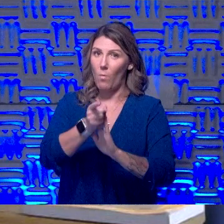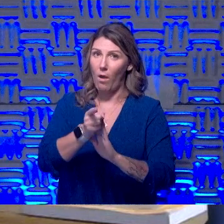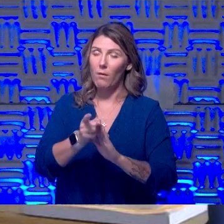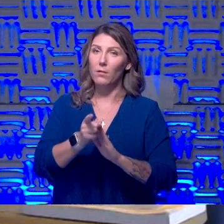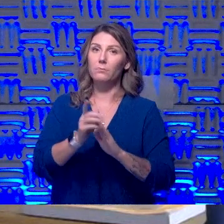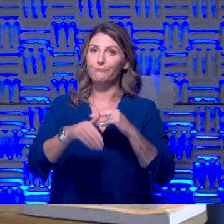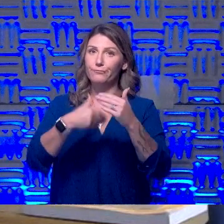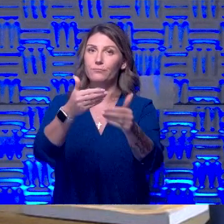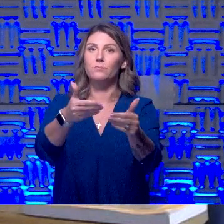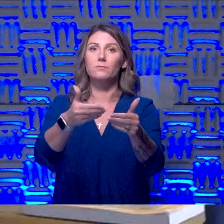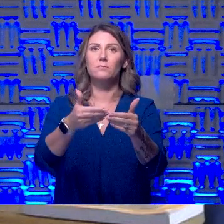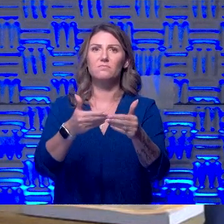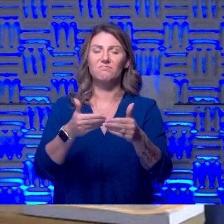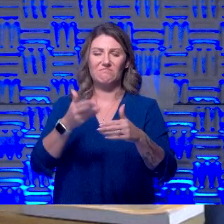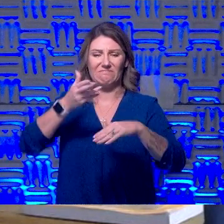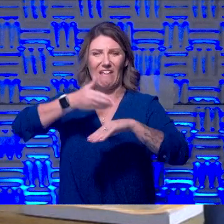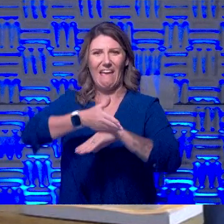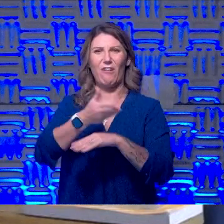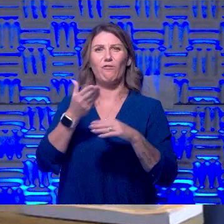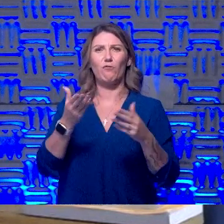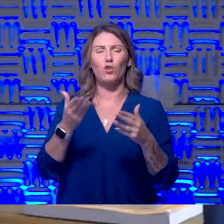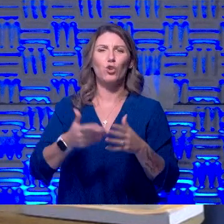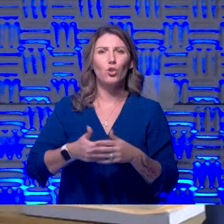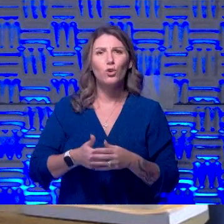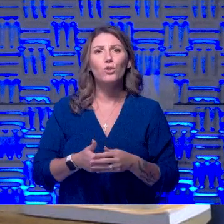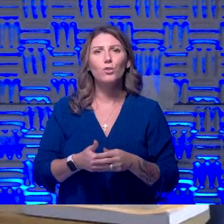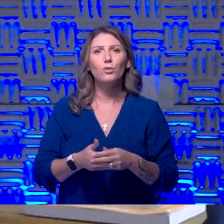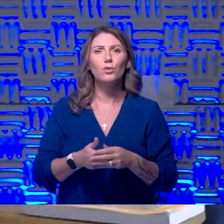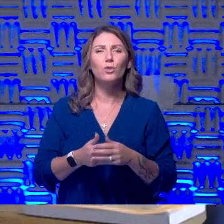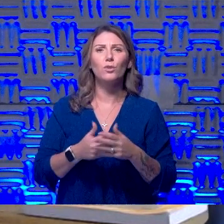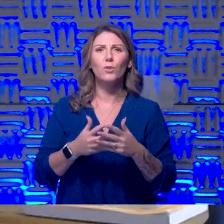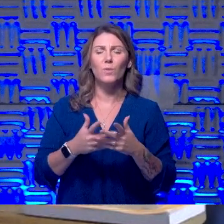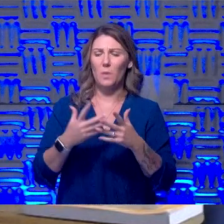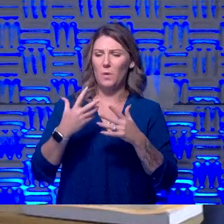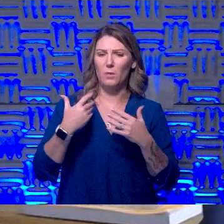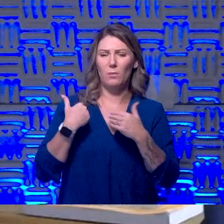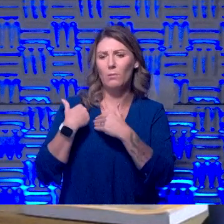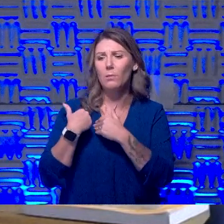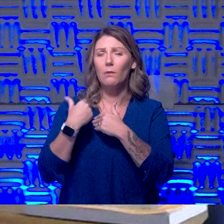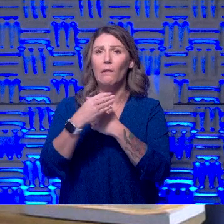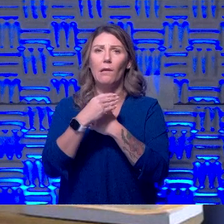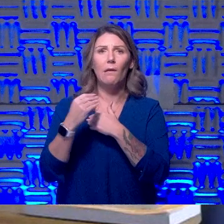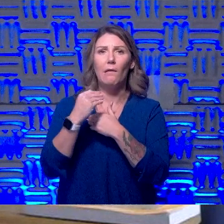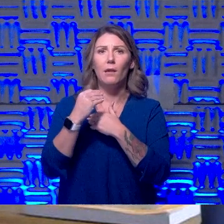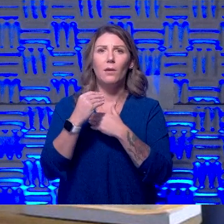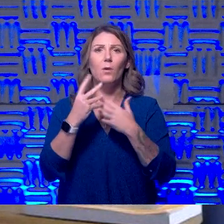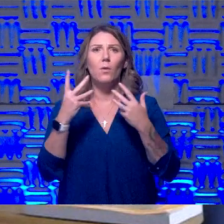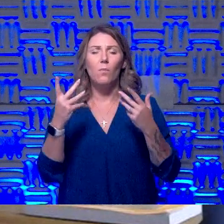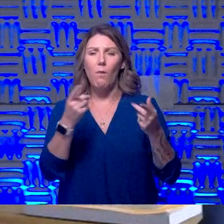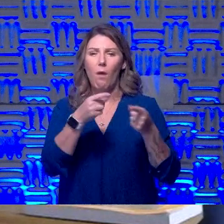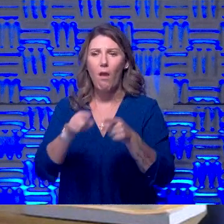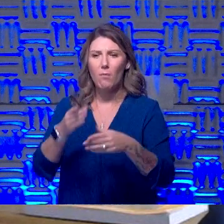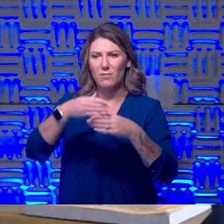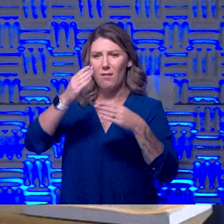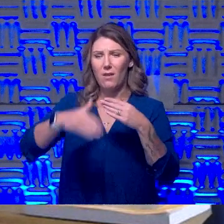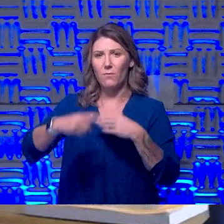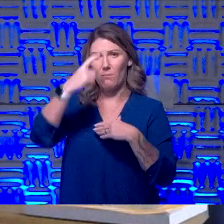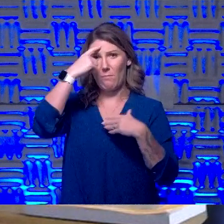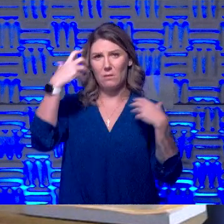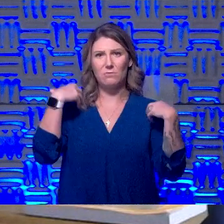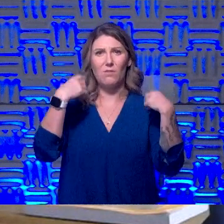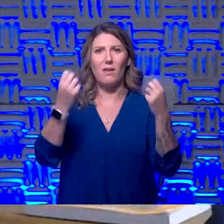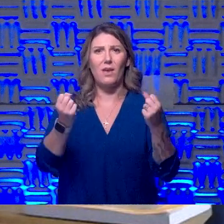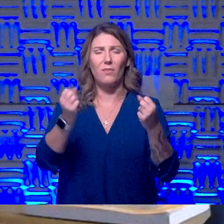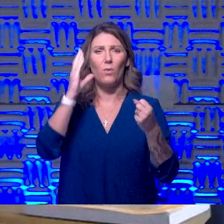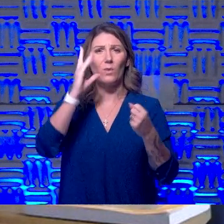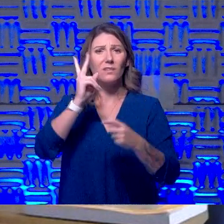the aftermath, the toll on physical and mental health that we have seen and that we're going